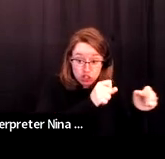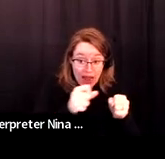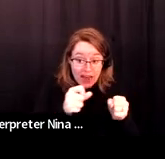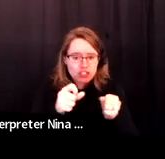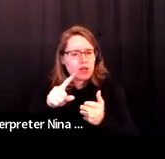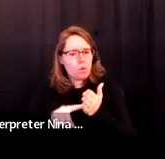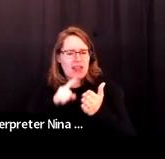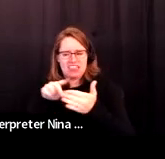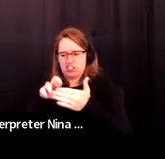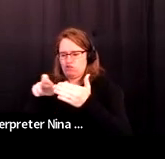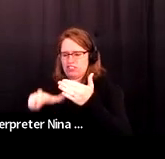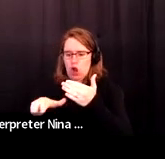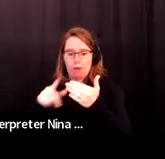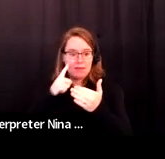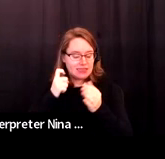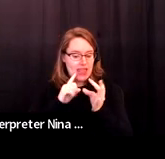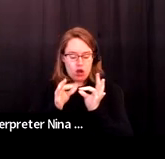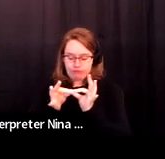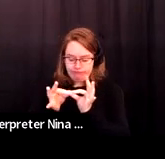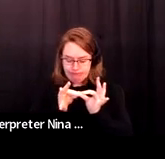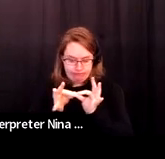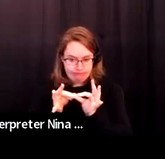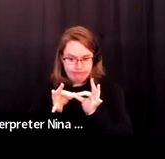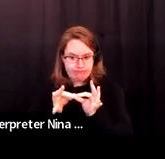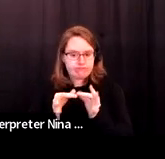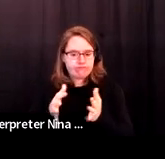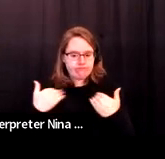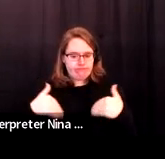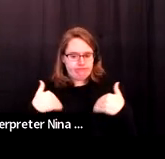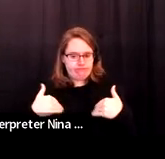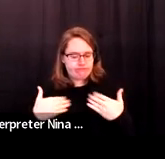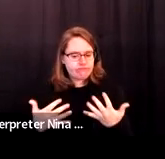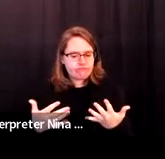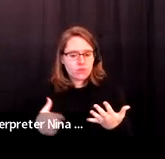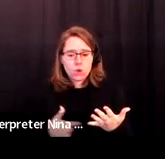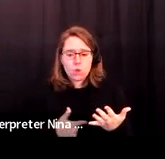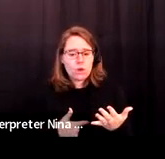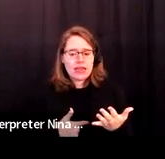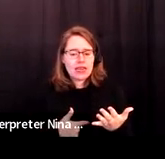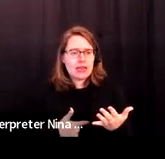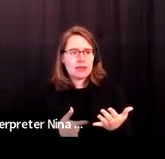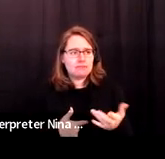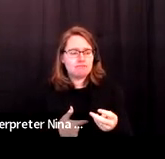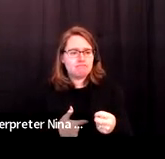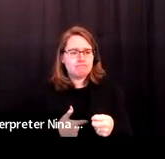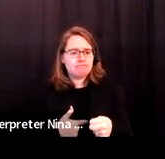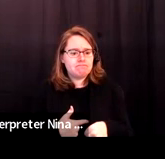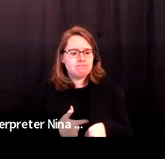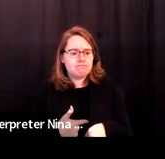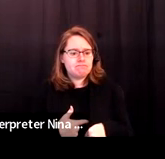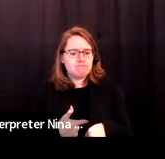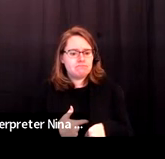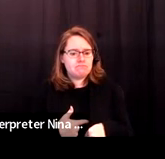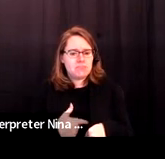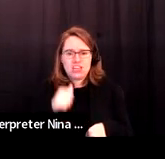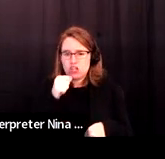because they are so tied. And we don't see great examples at